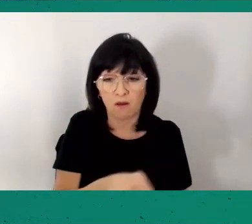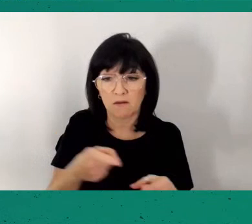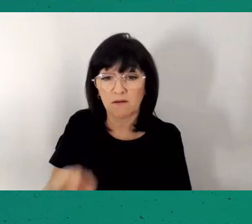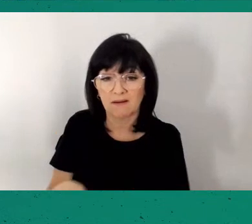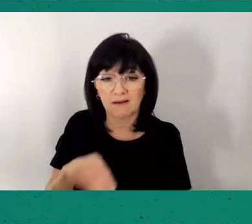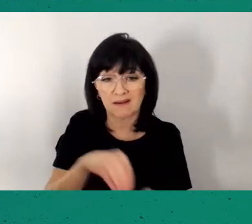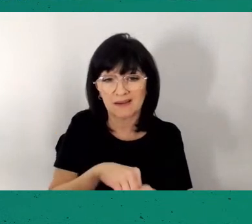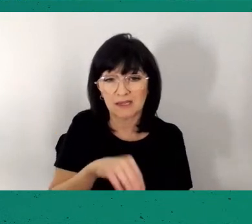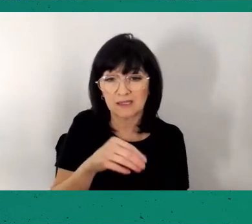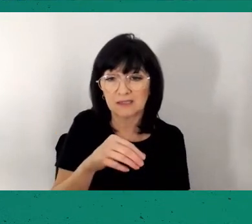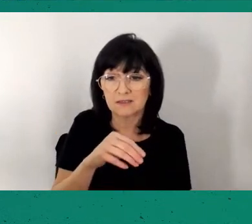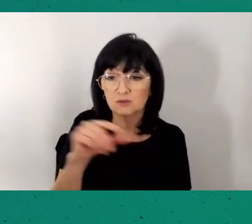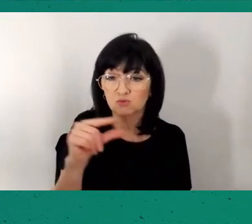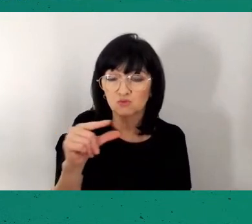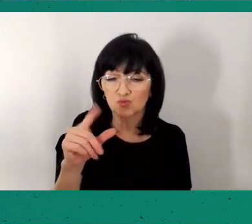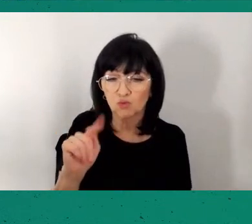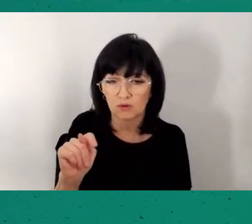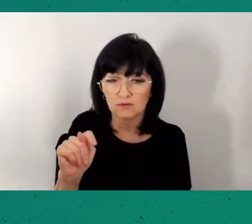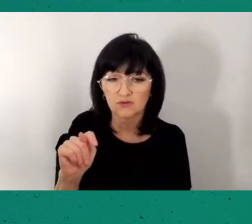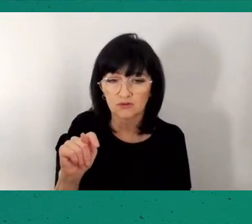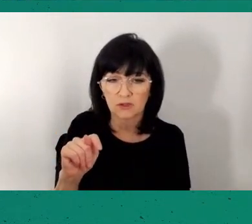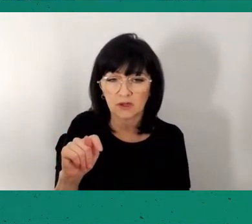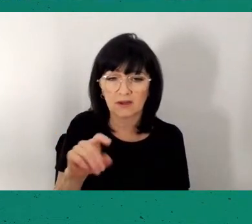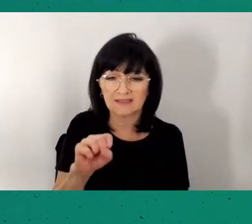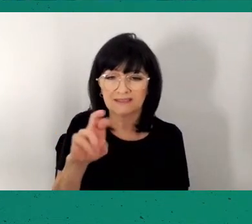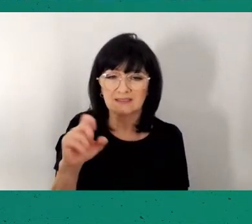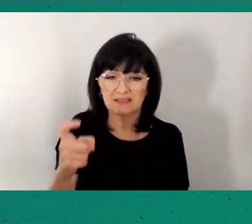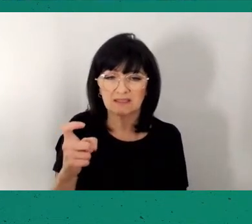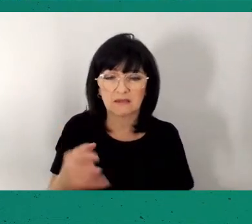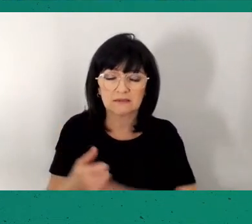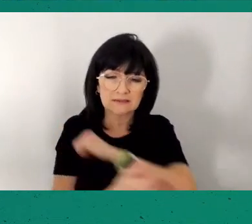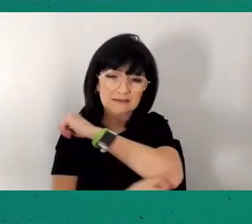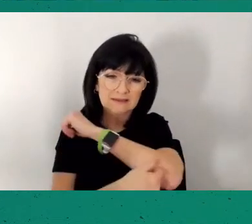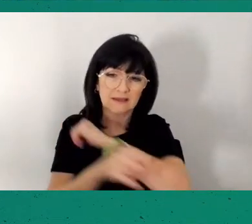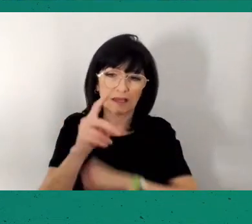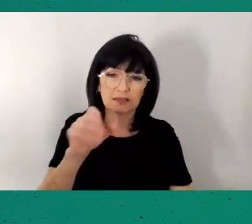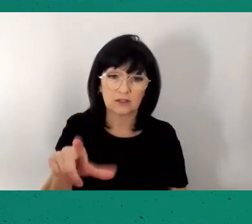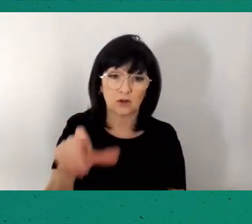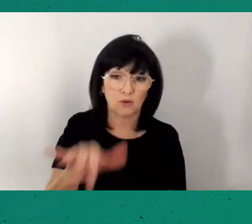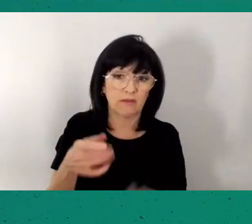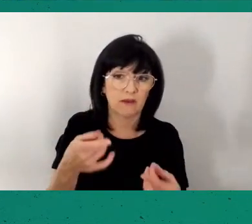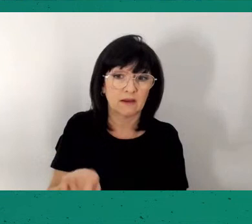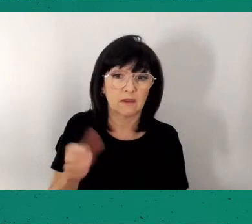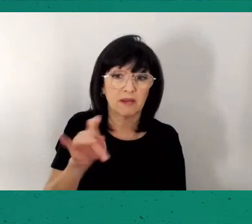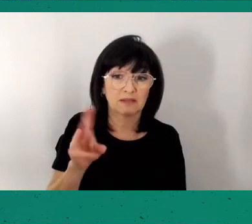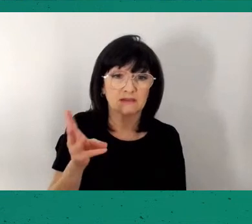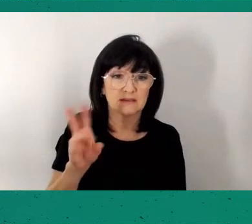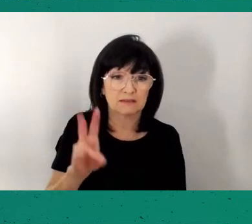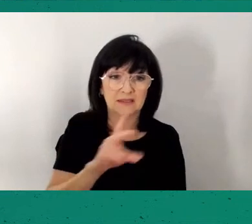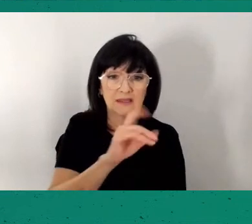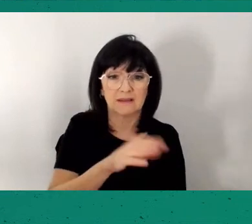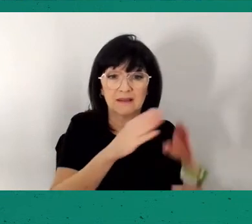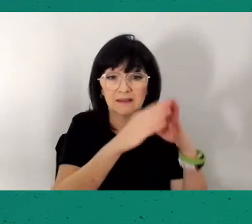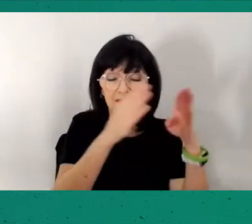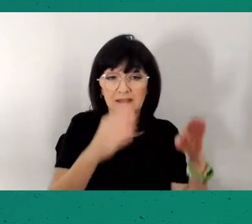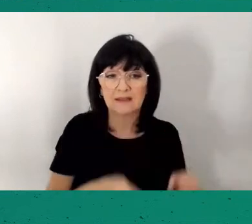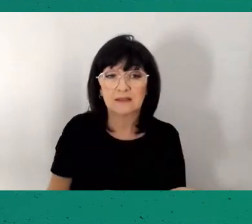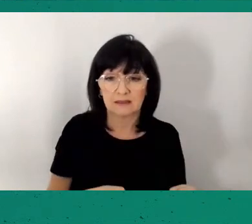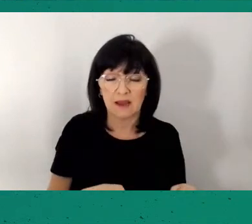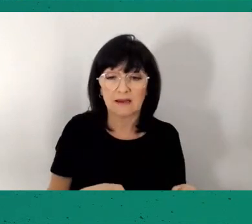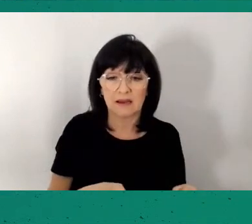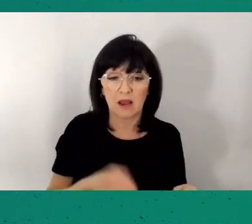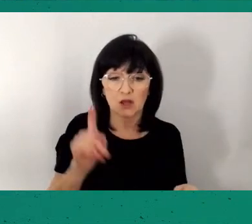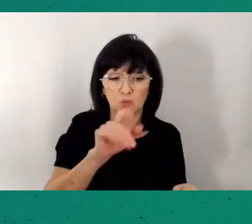Sussex County, Delaware, June 27, 1867. The house where the teacher was boarding was attacked by a mob.